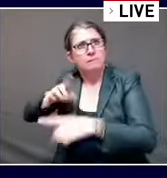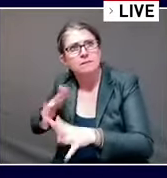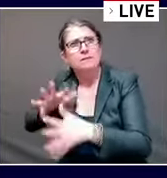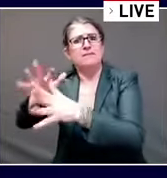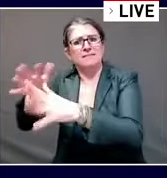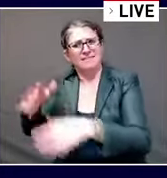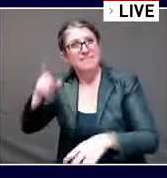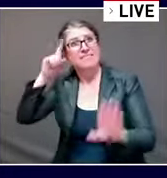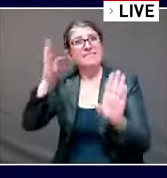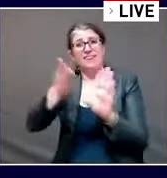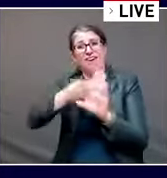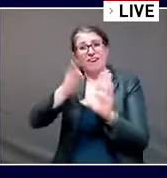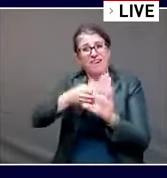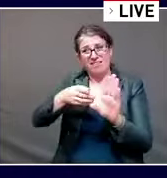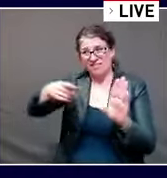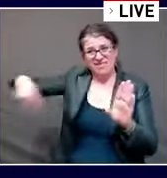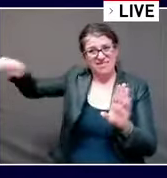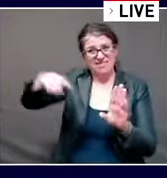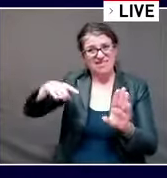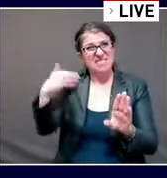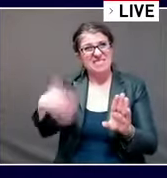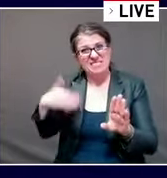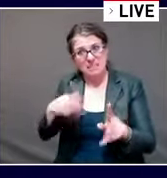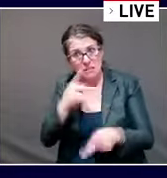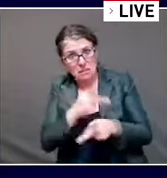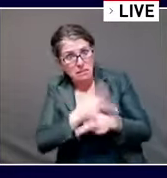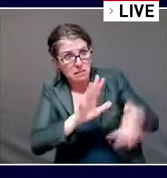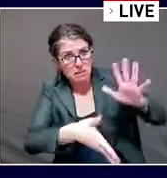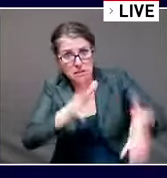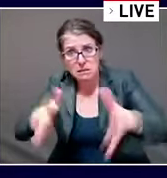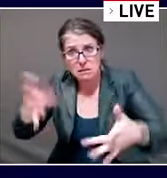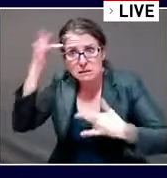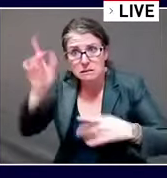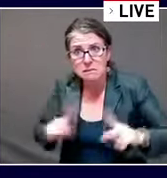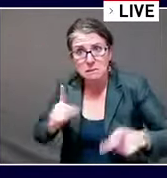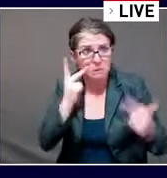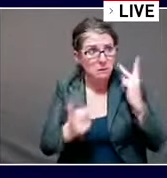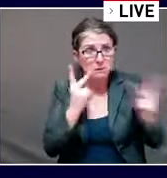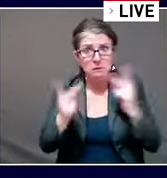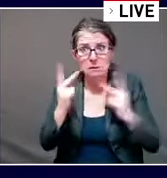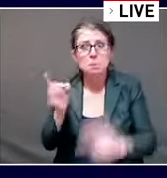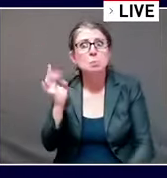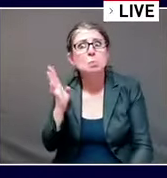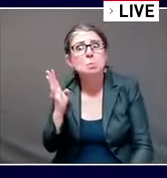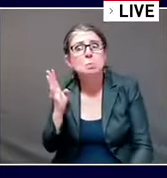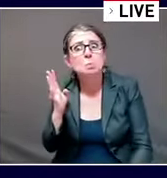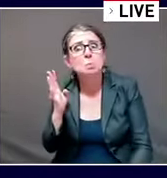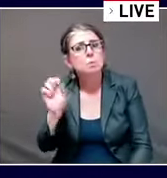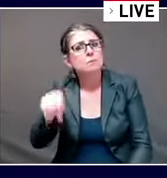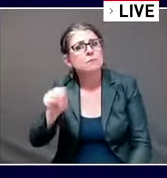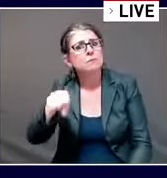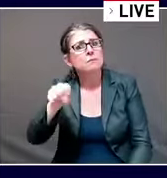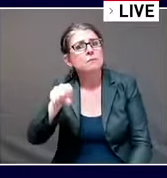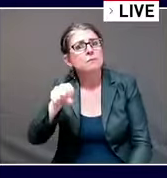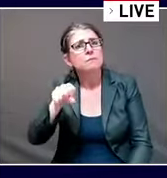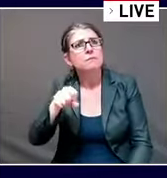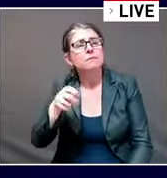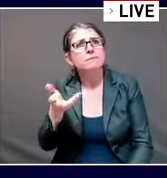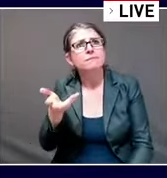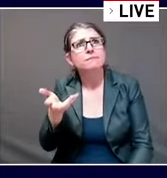providers. Thankfully, our testing architecture remains strong. The Maine CDC laboratory is regularly turning